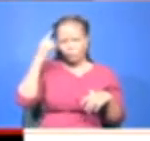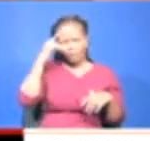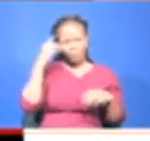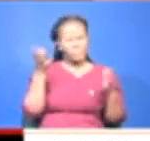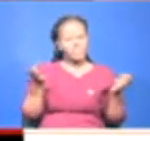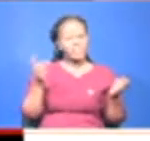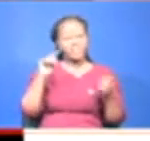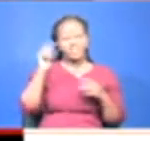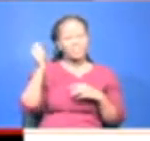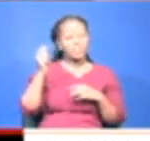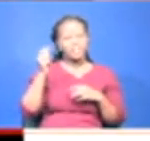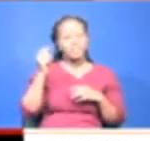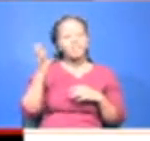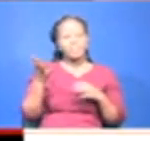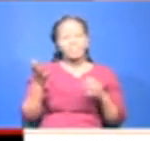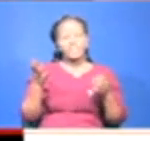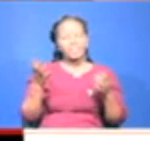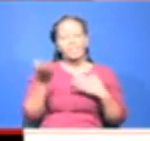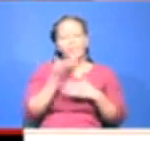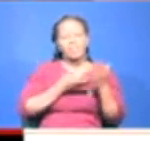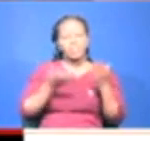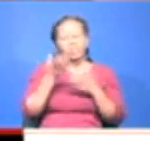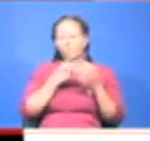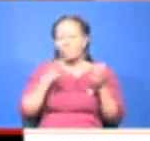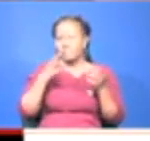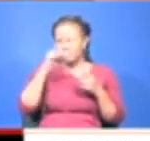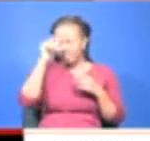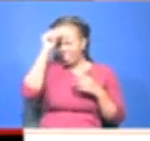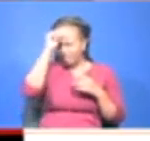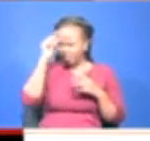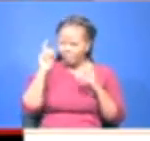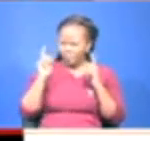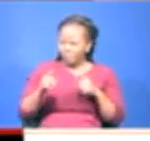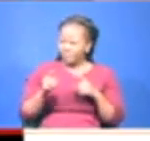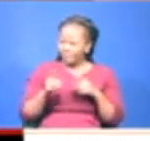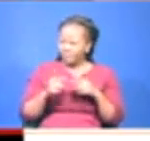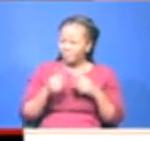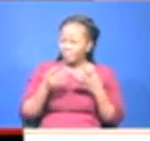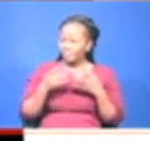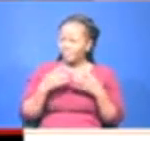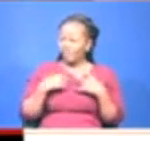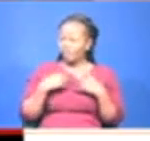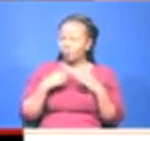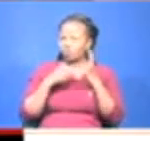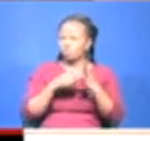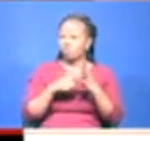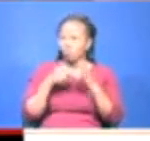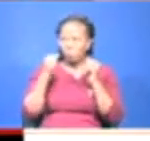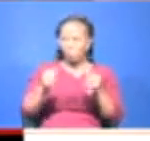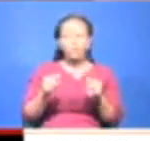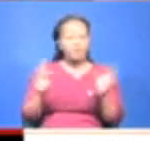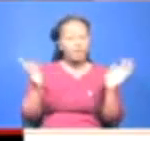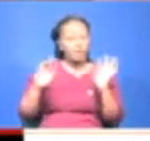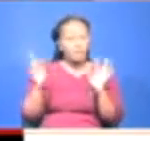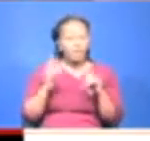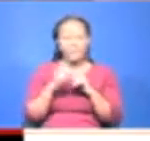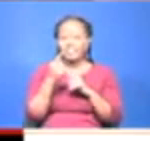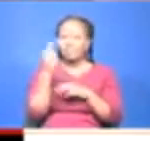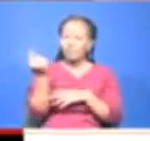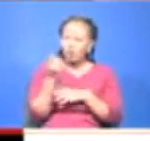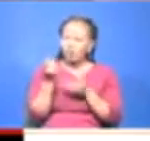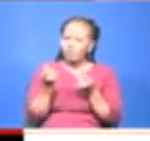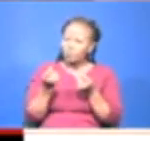a vibrant economy, the government doesn't even need to be that bold, right? It just needs to maybe come halfway towards a solution like